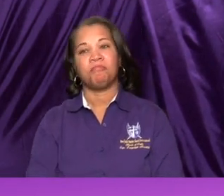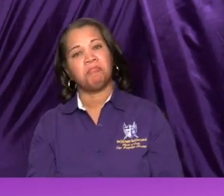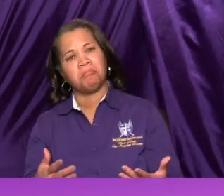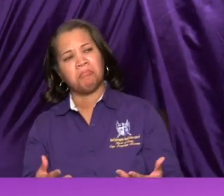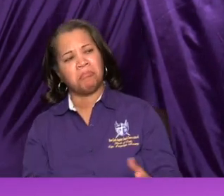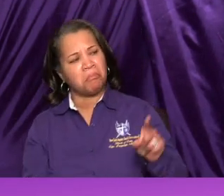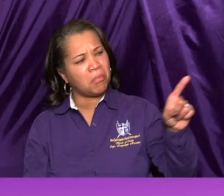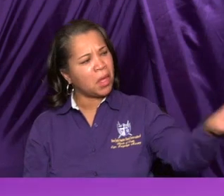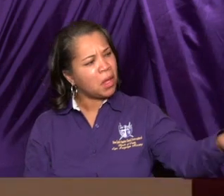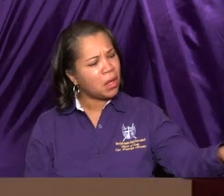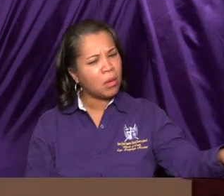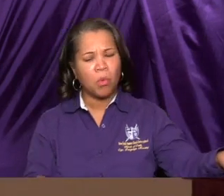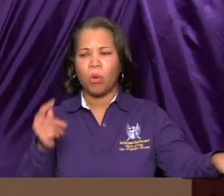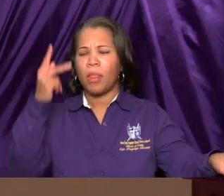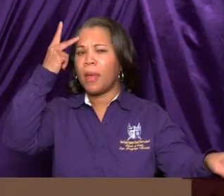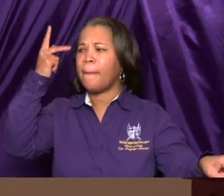Him or their parents?